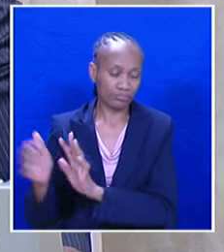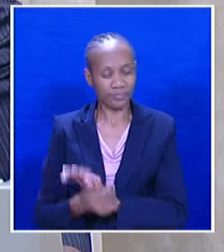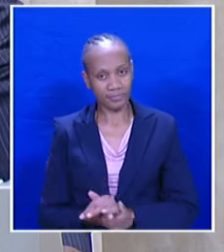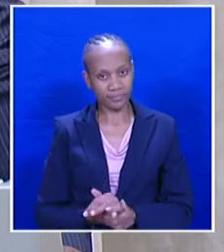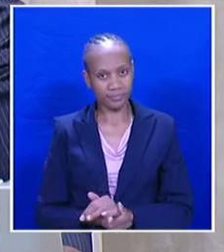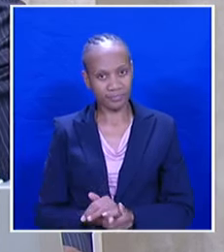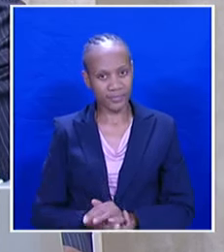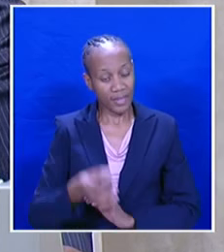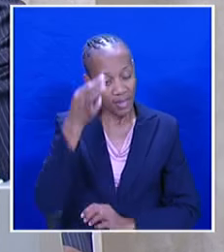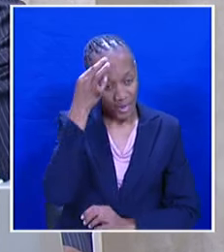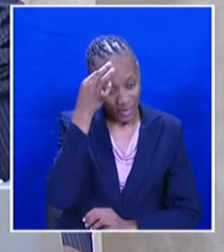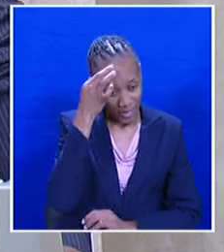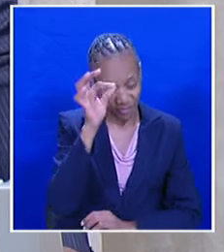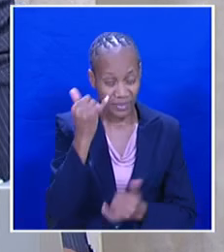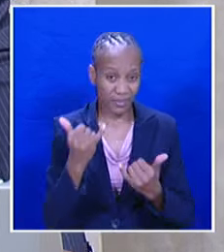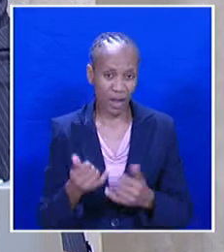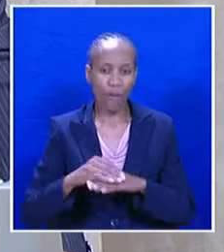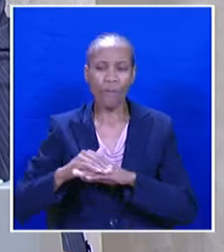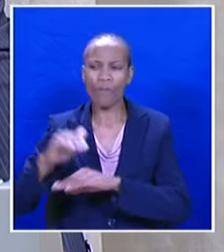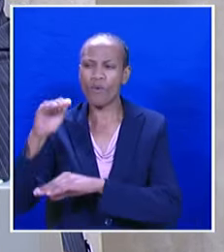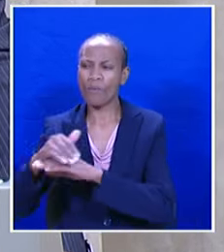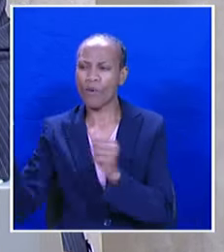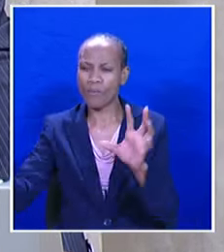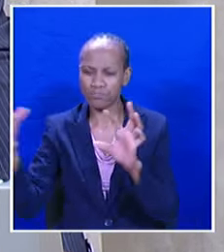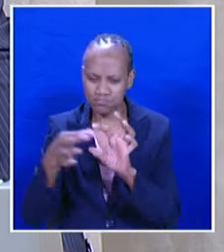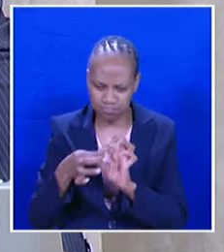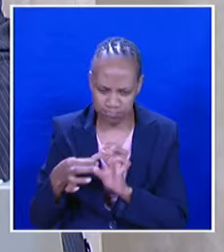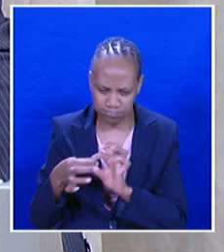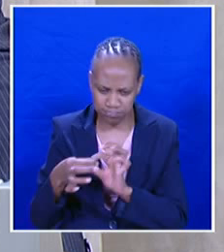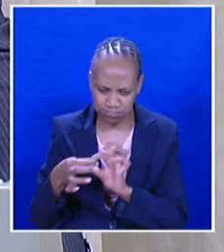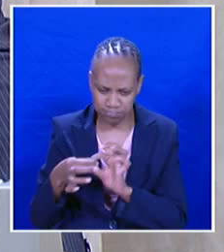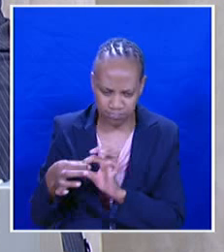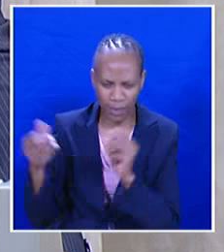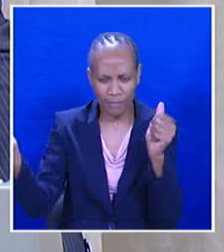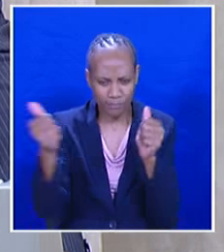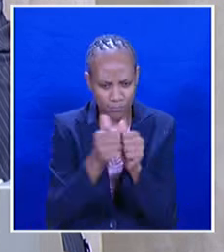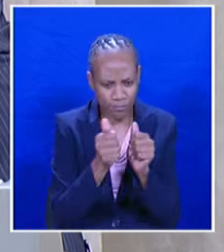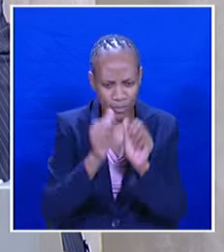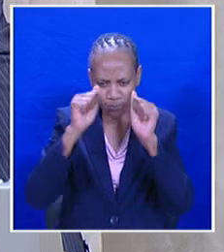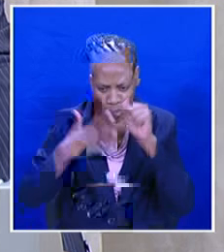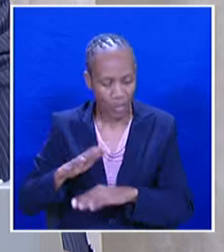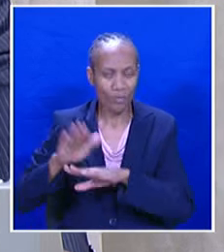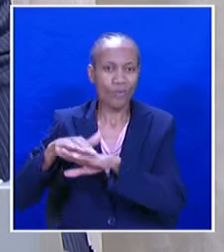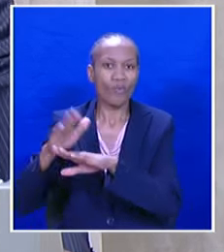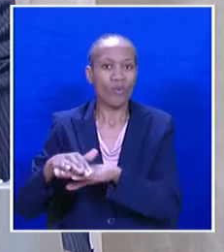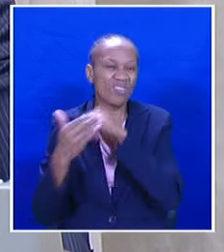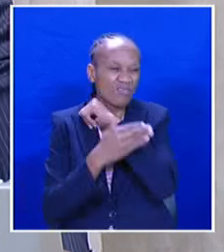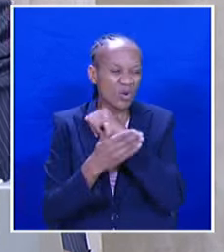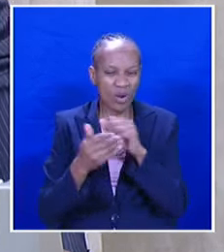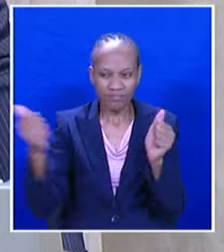further bilateral cooperation and partnership agreements, especially with countries within the African